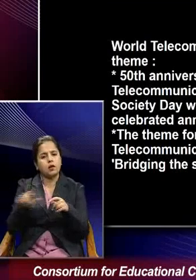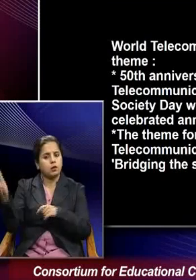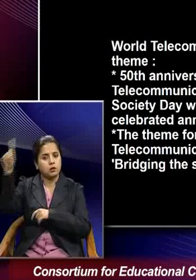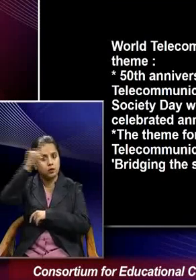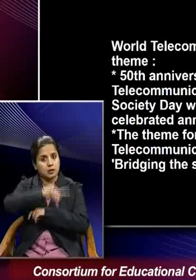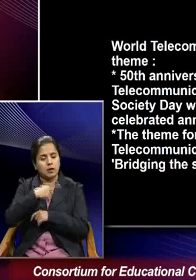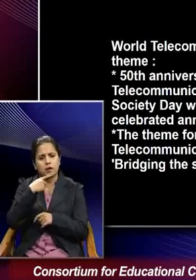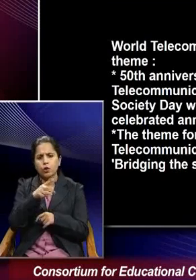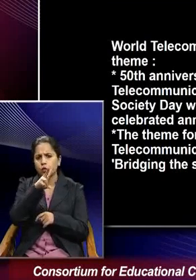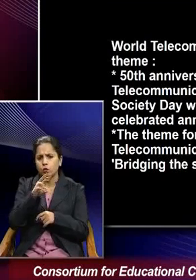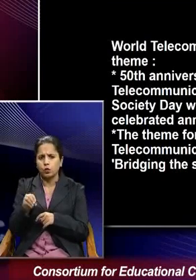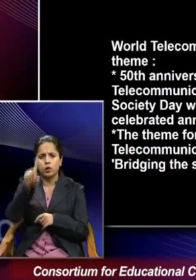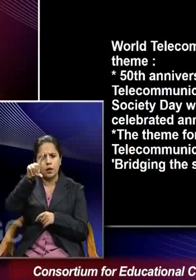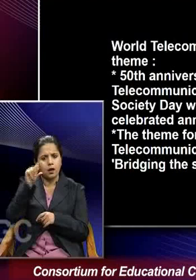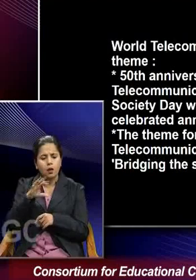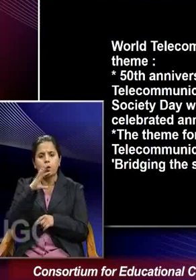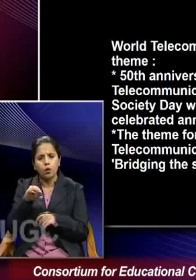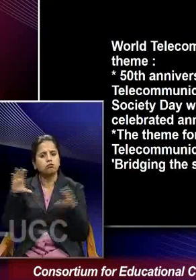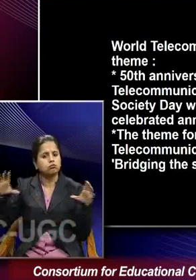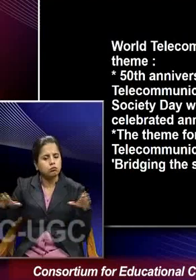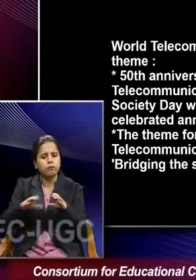was Bridging the